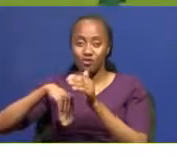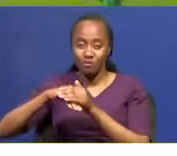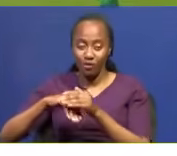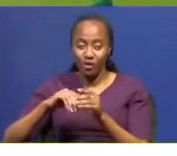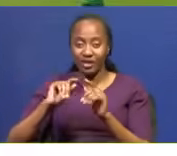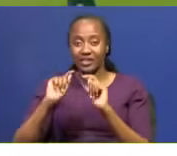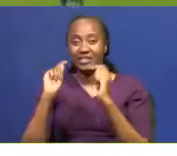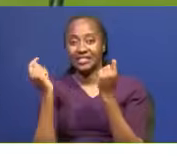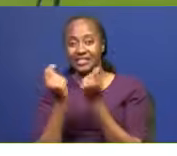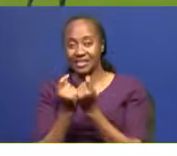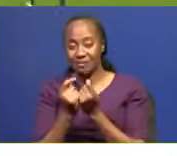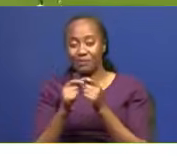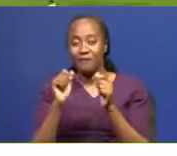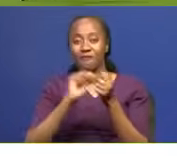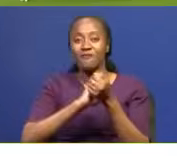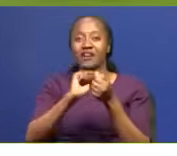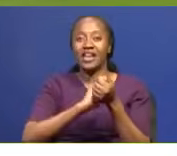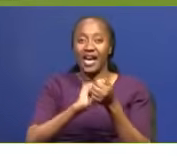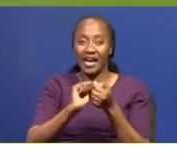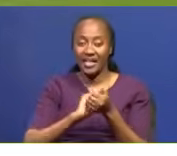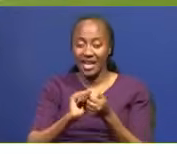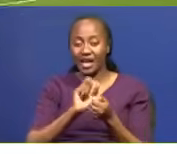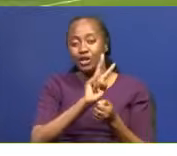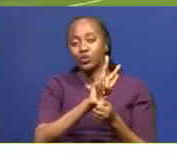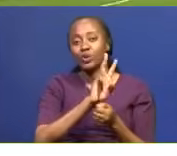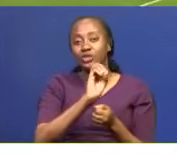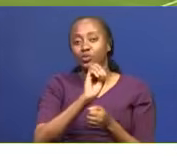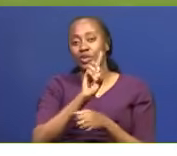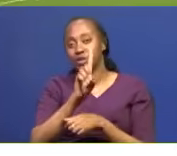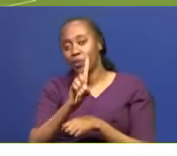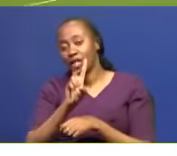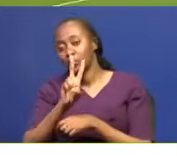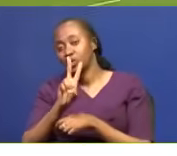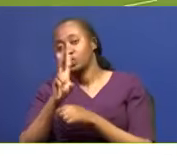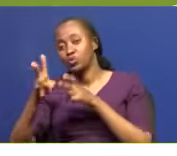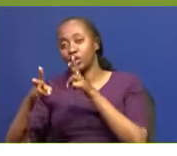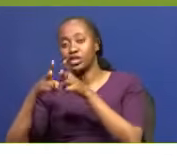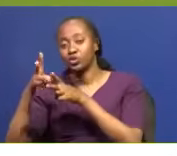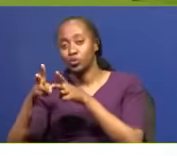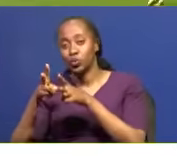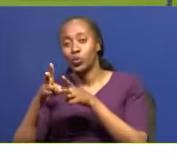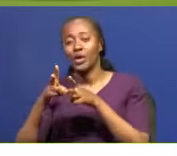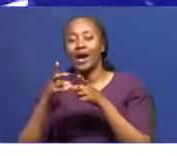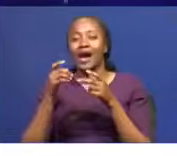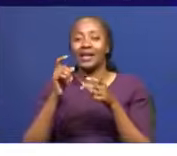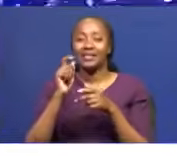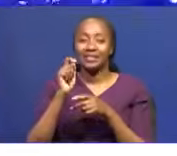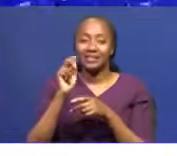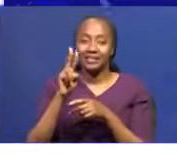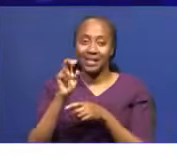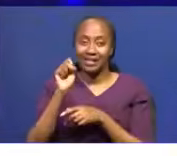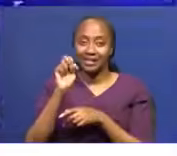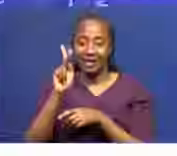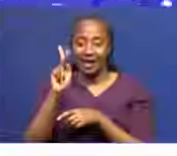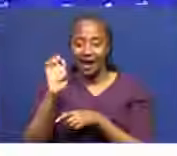this Friday with a match pitting 2021-2022 champions Tusker FC and KCB.